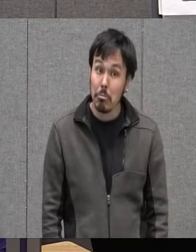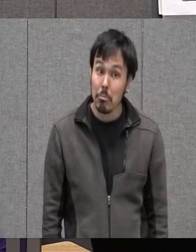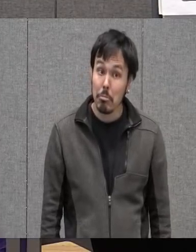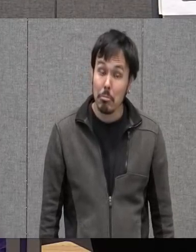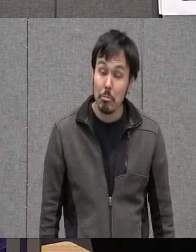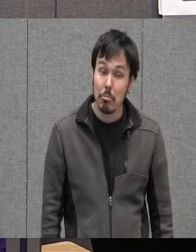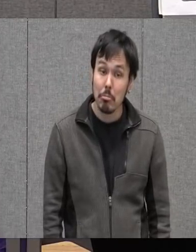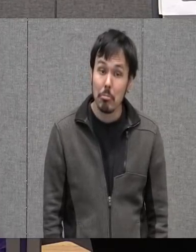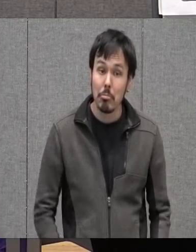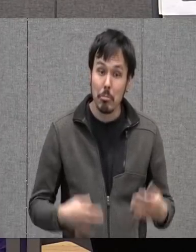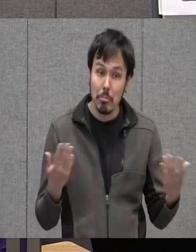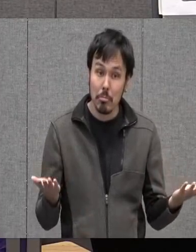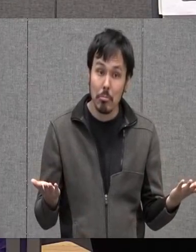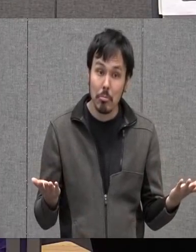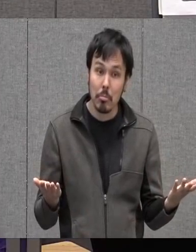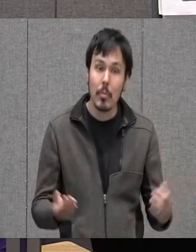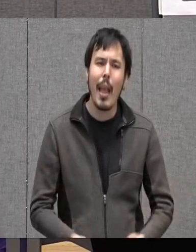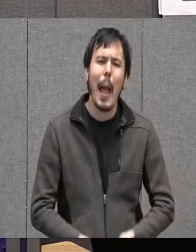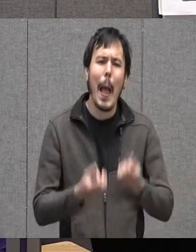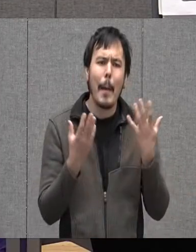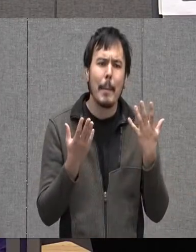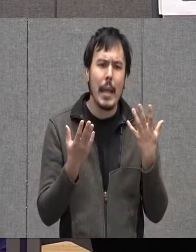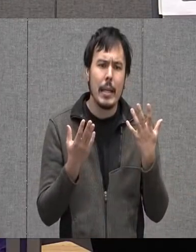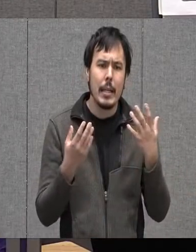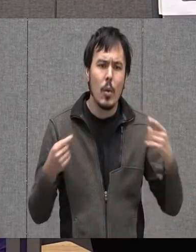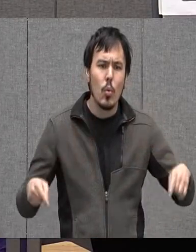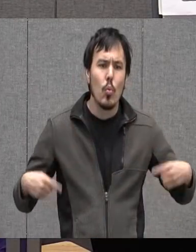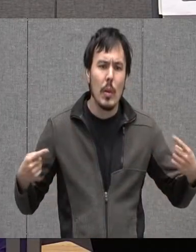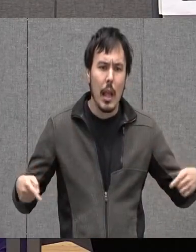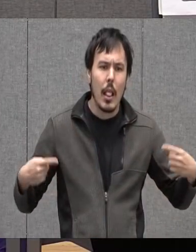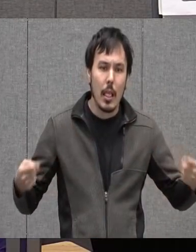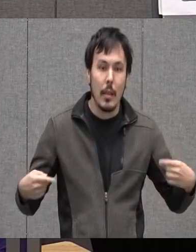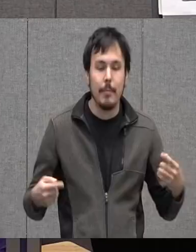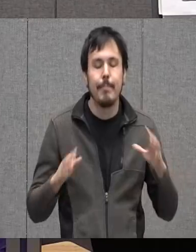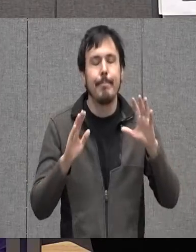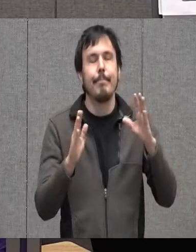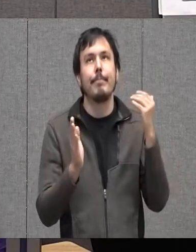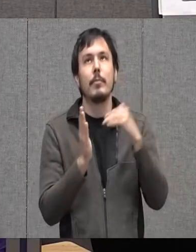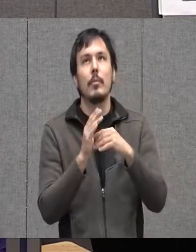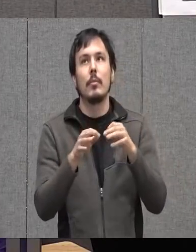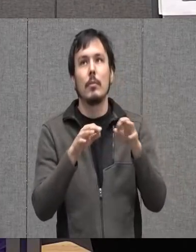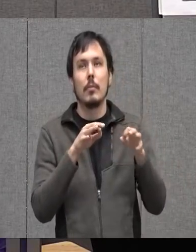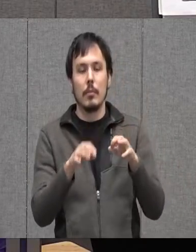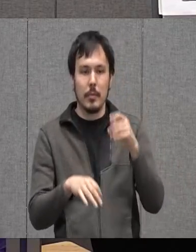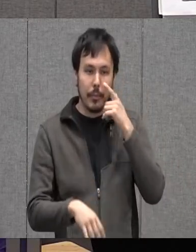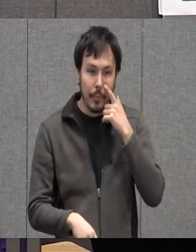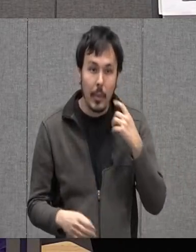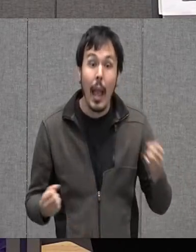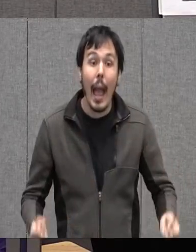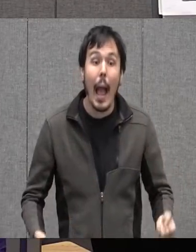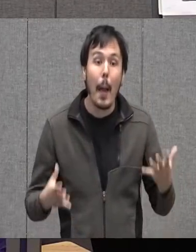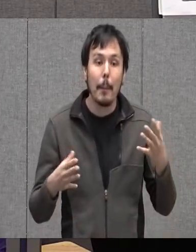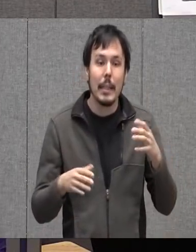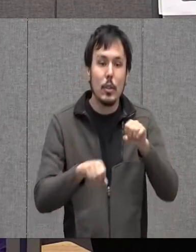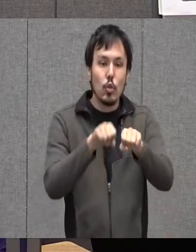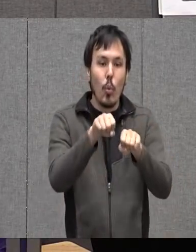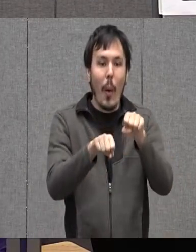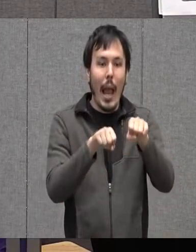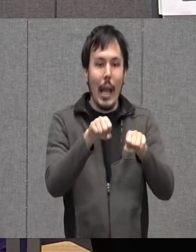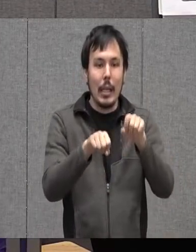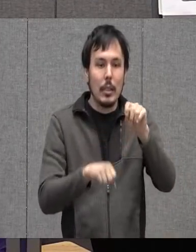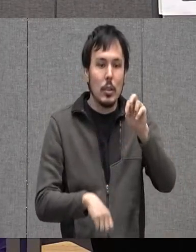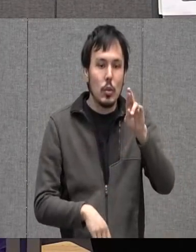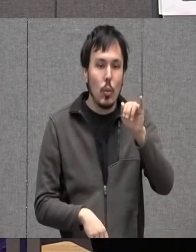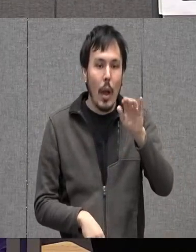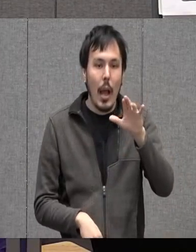So, how many wheels, let me rephrase, how many tricycles